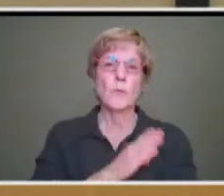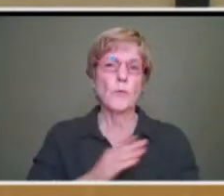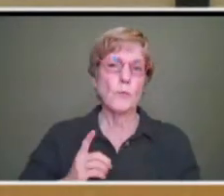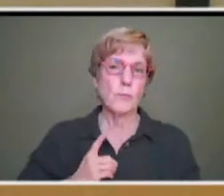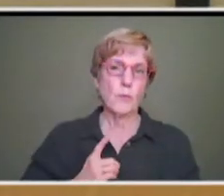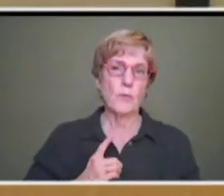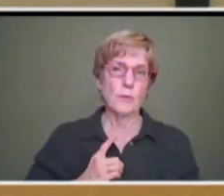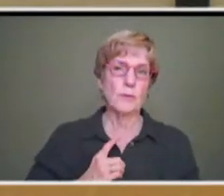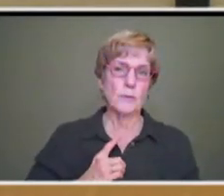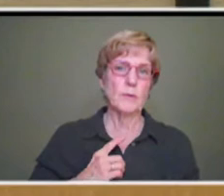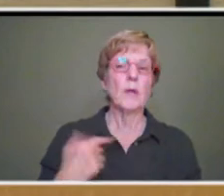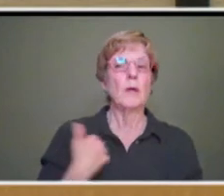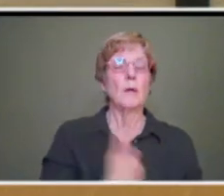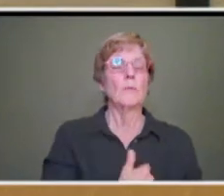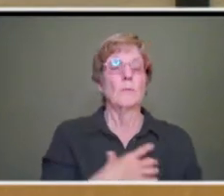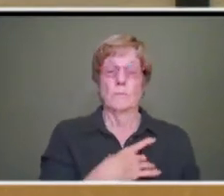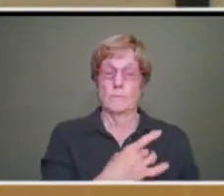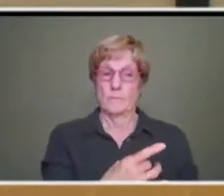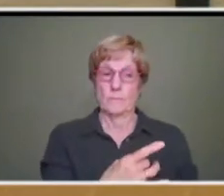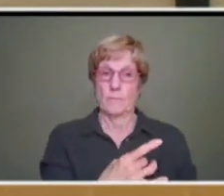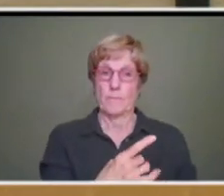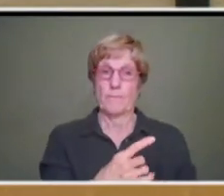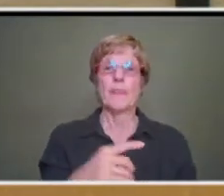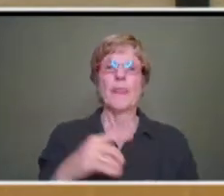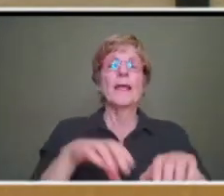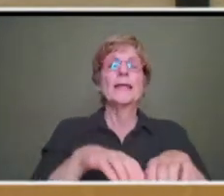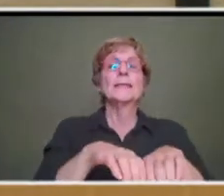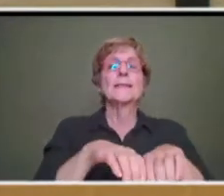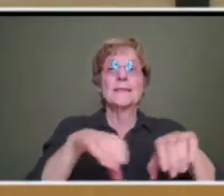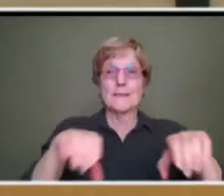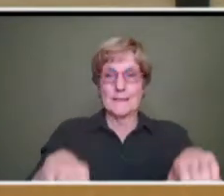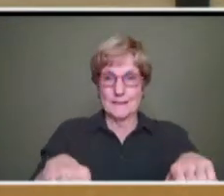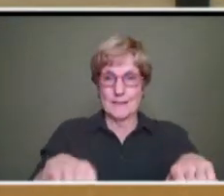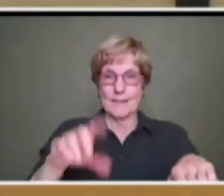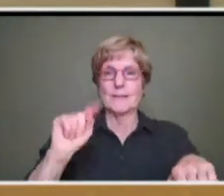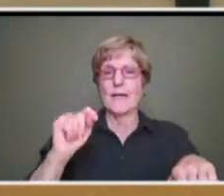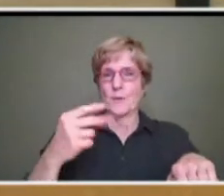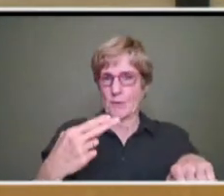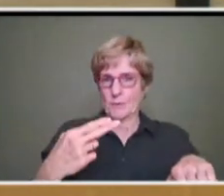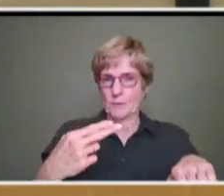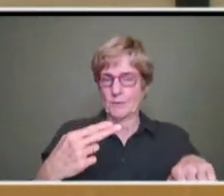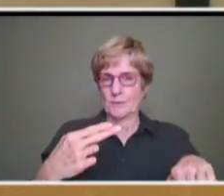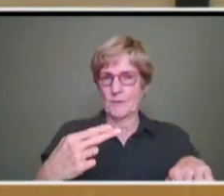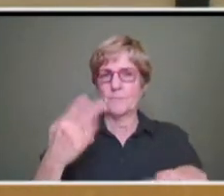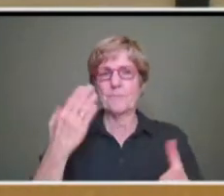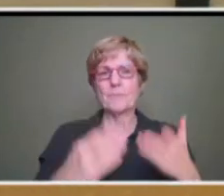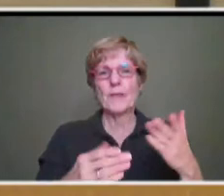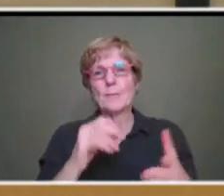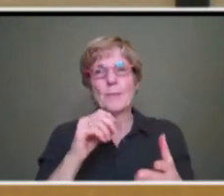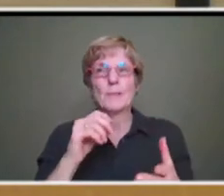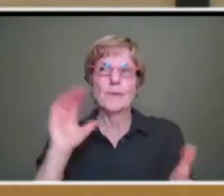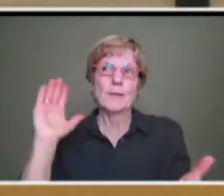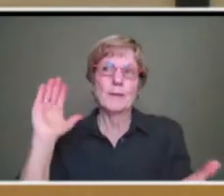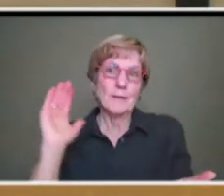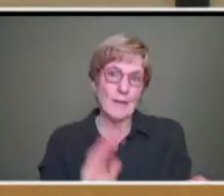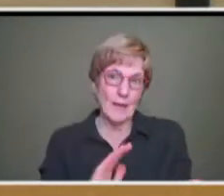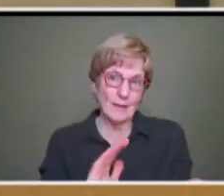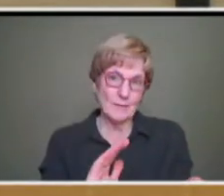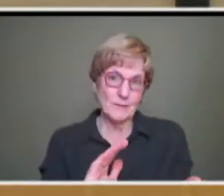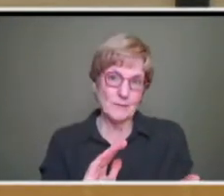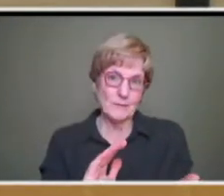we would like to see detached Townhomes it may not be as many but